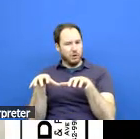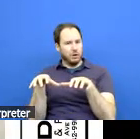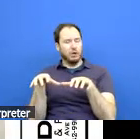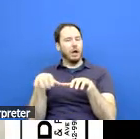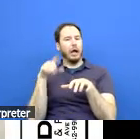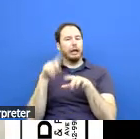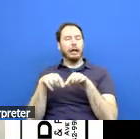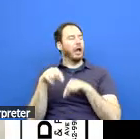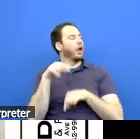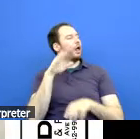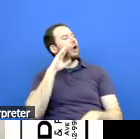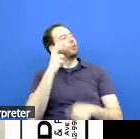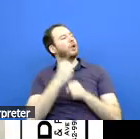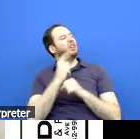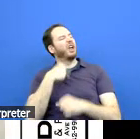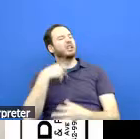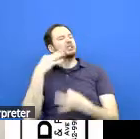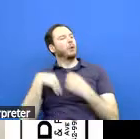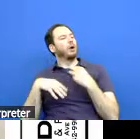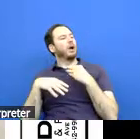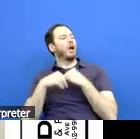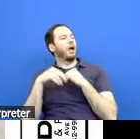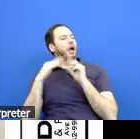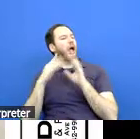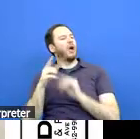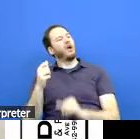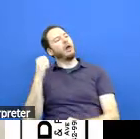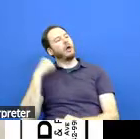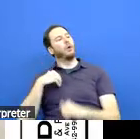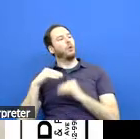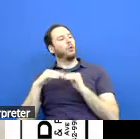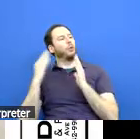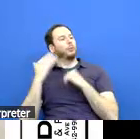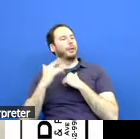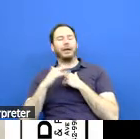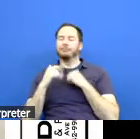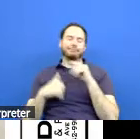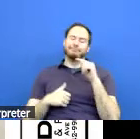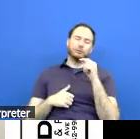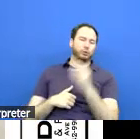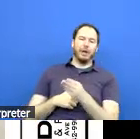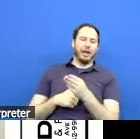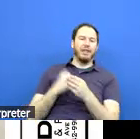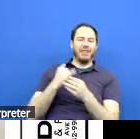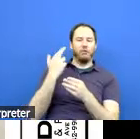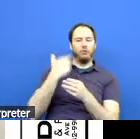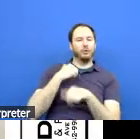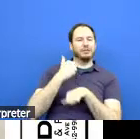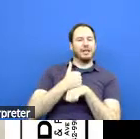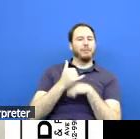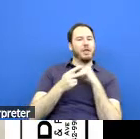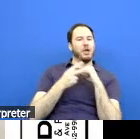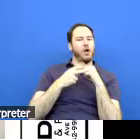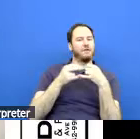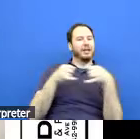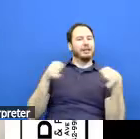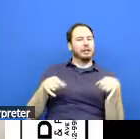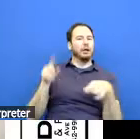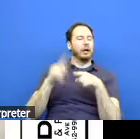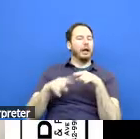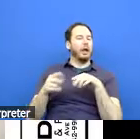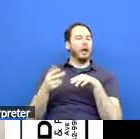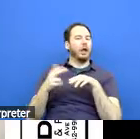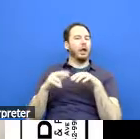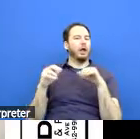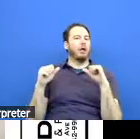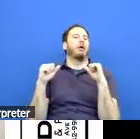come back 2 years later and say, well, I want to build a house on this open space. That's the whole point of the conservation easement, is to prevent that from